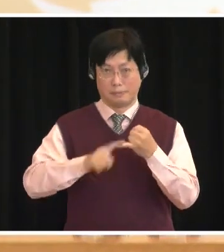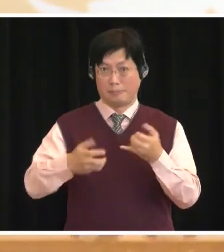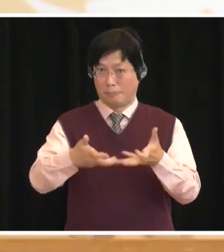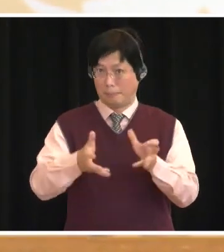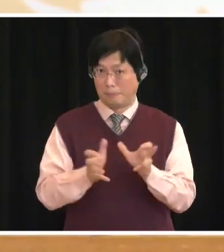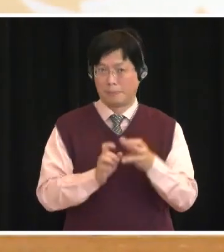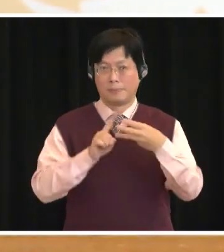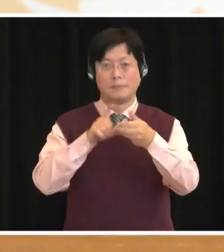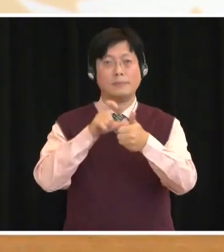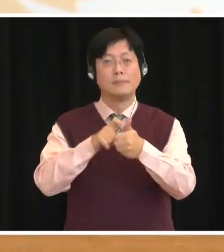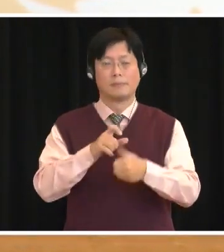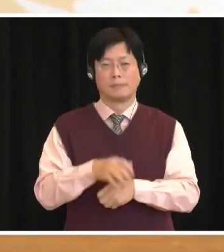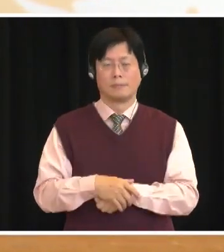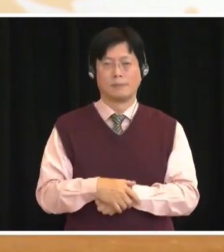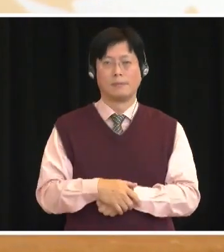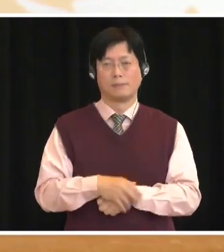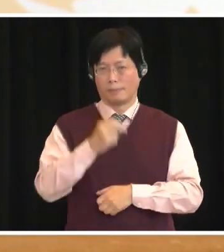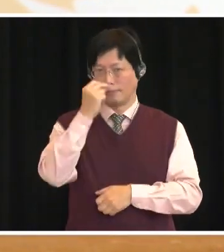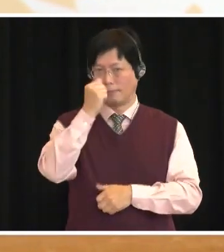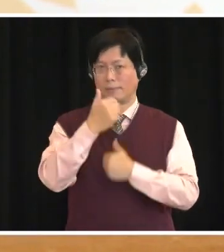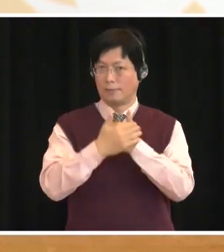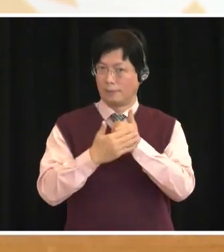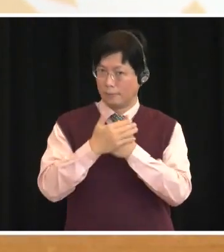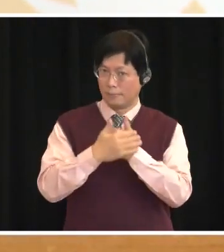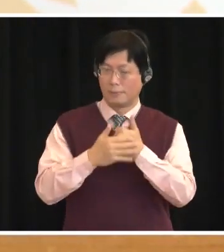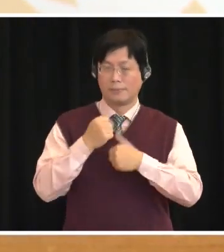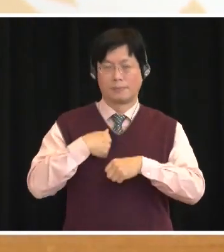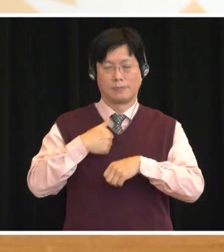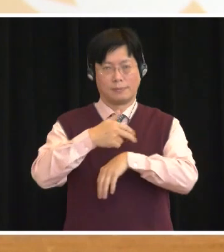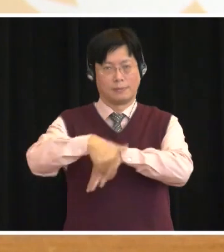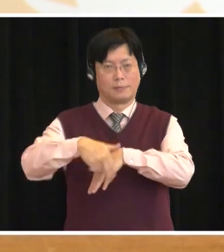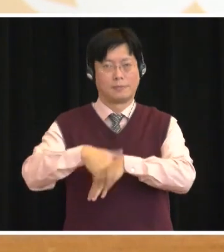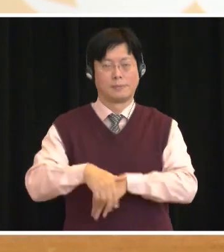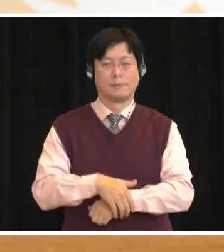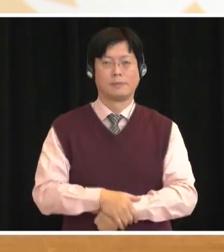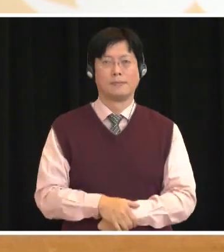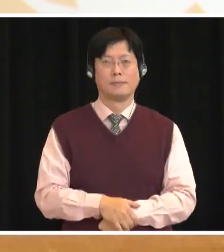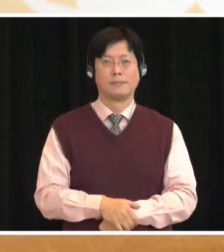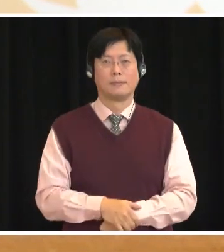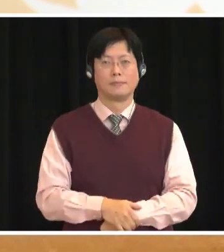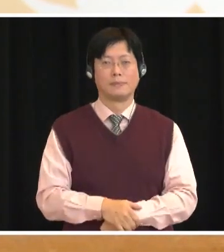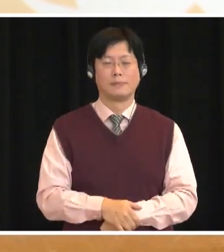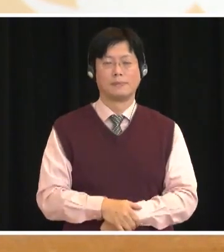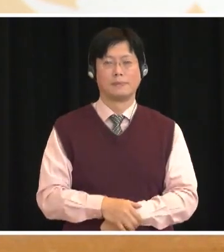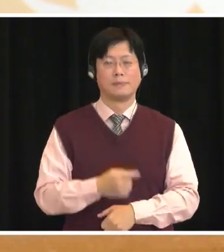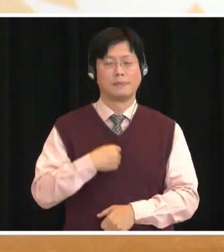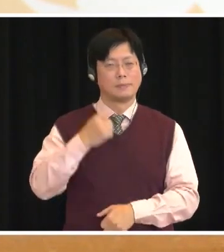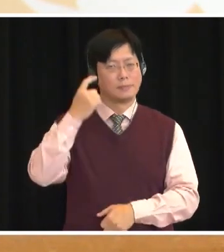And I will start with the questions on this topic.